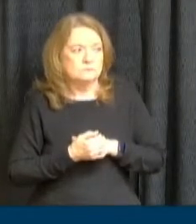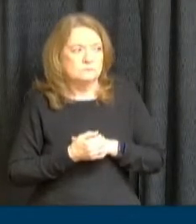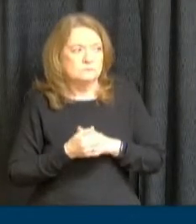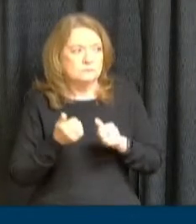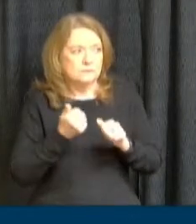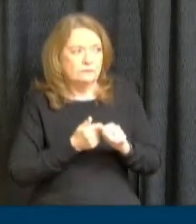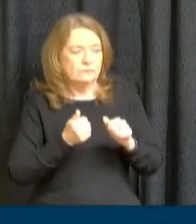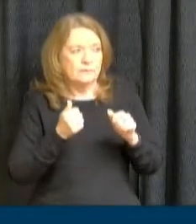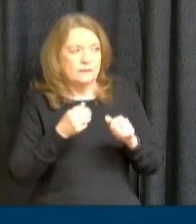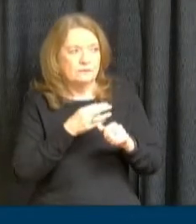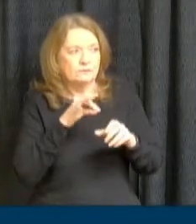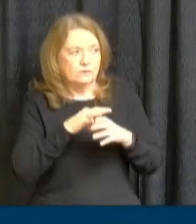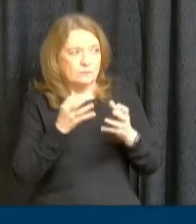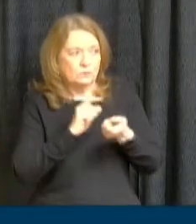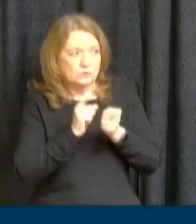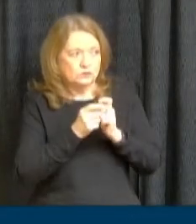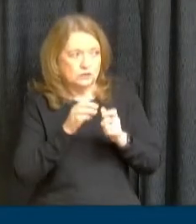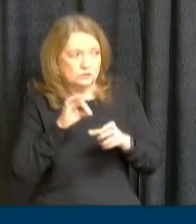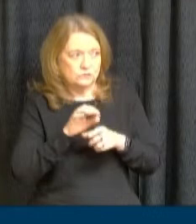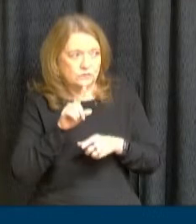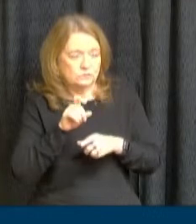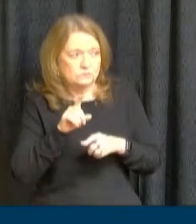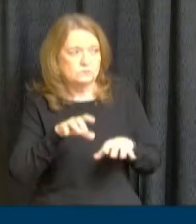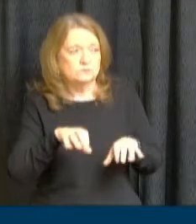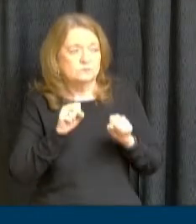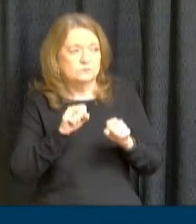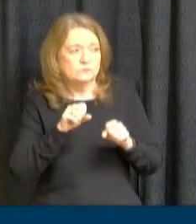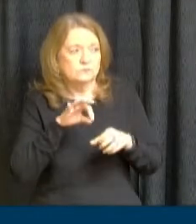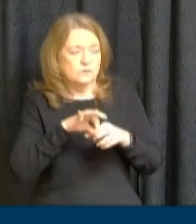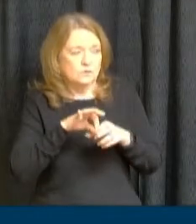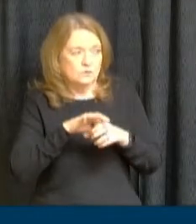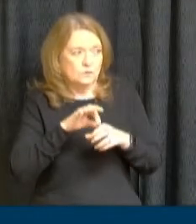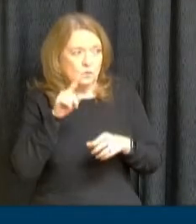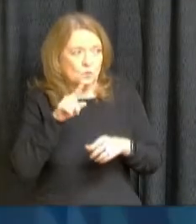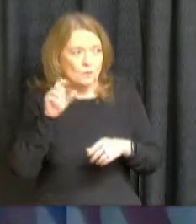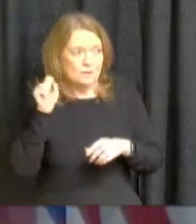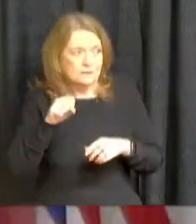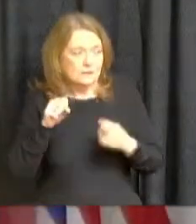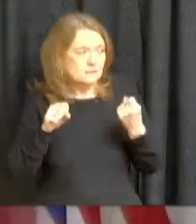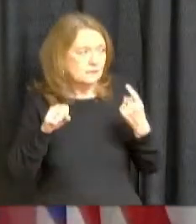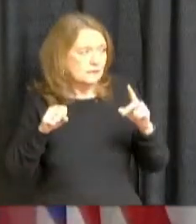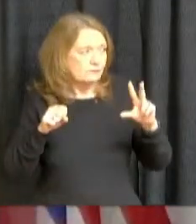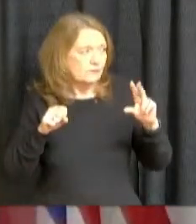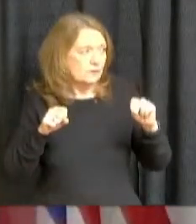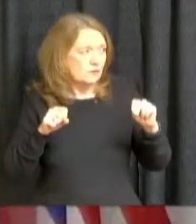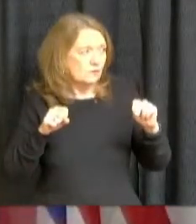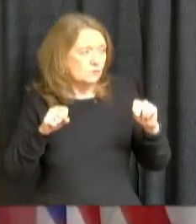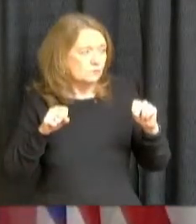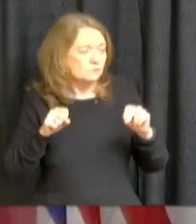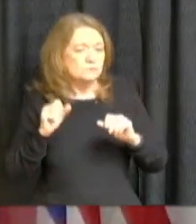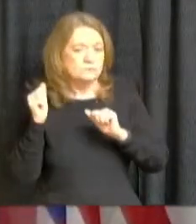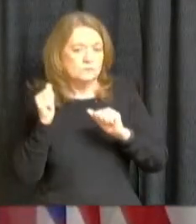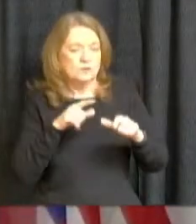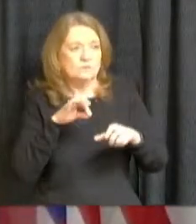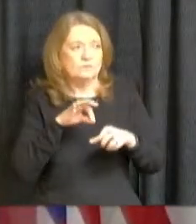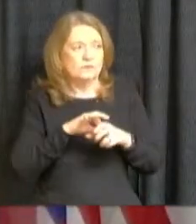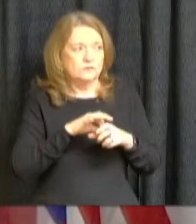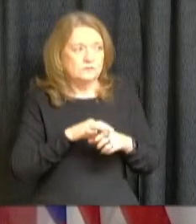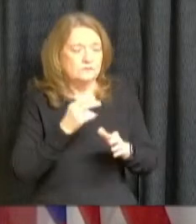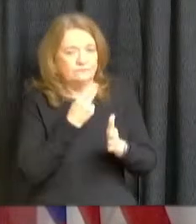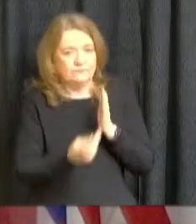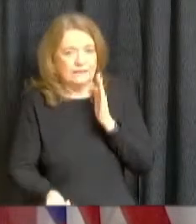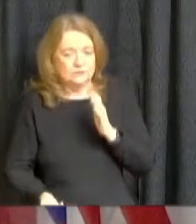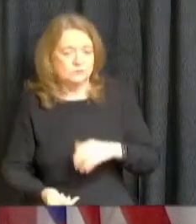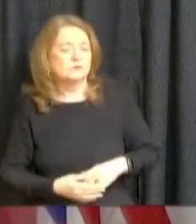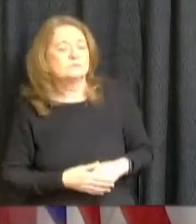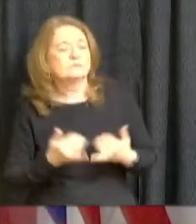Every member voted. Any member wish to change their vote? Madam Clerk, take the vote. 1 yes, 11 no, 0 abstain. Ordinance 56 fails. We're